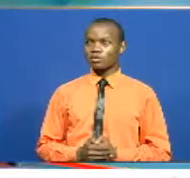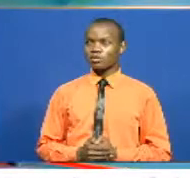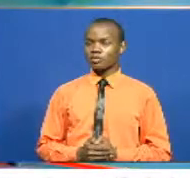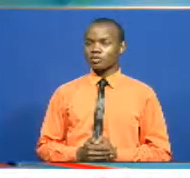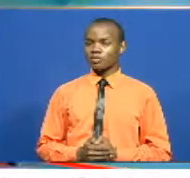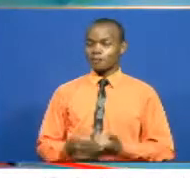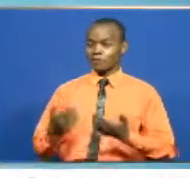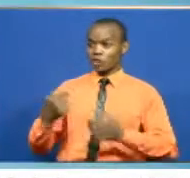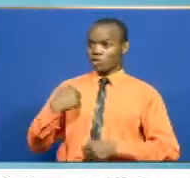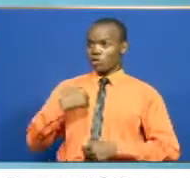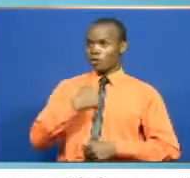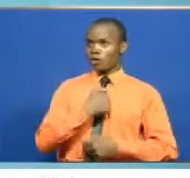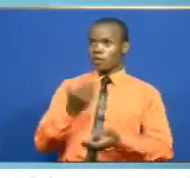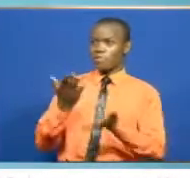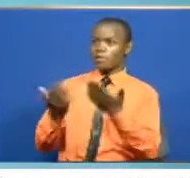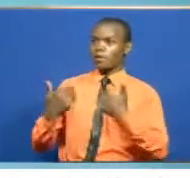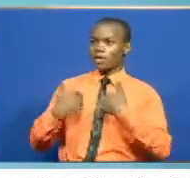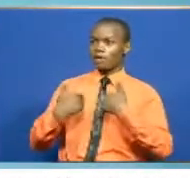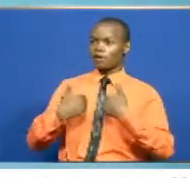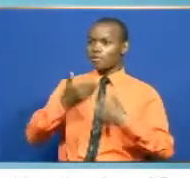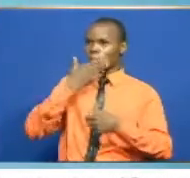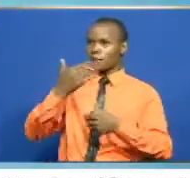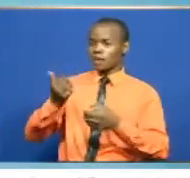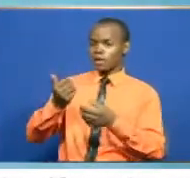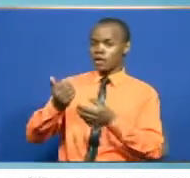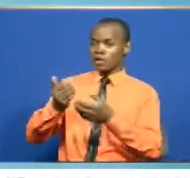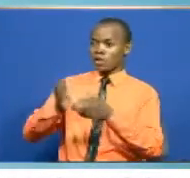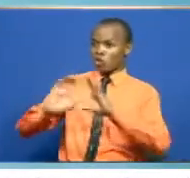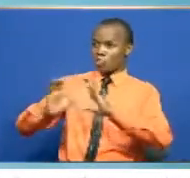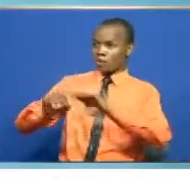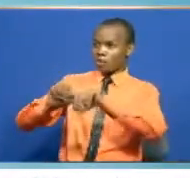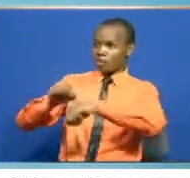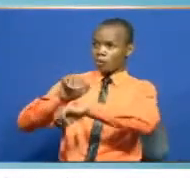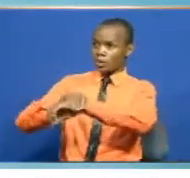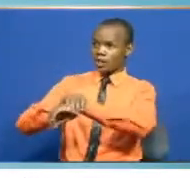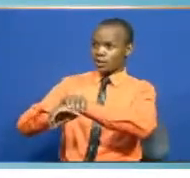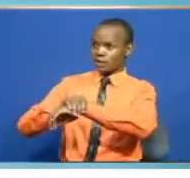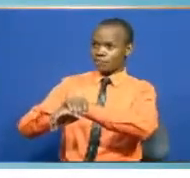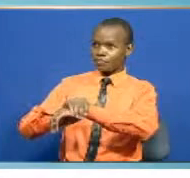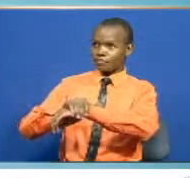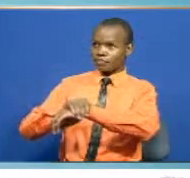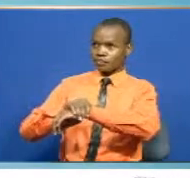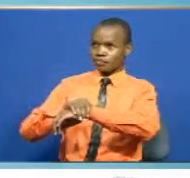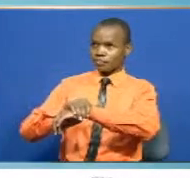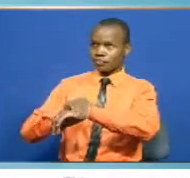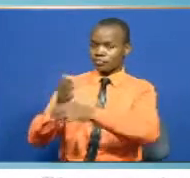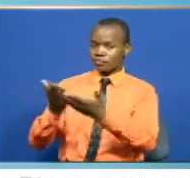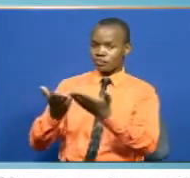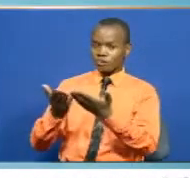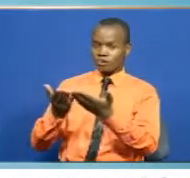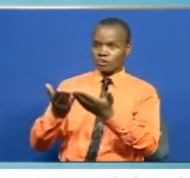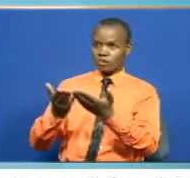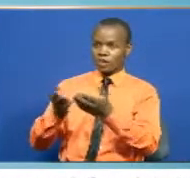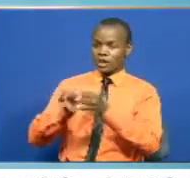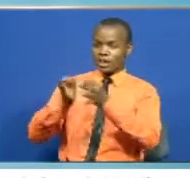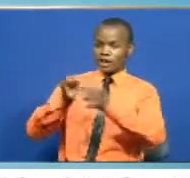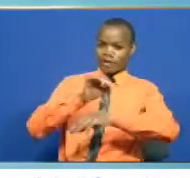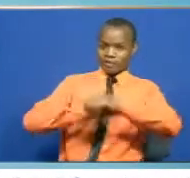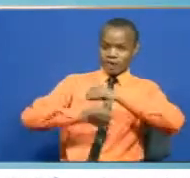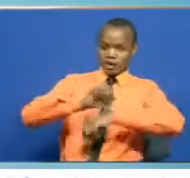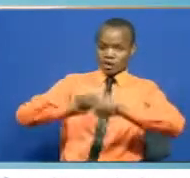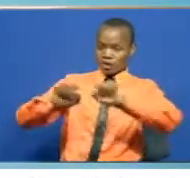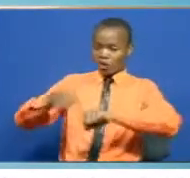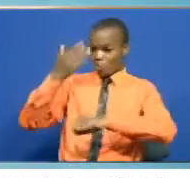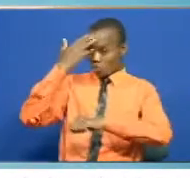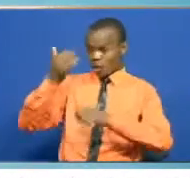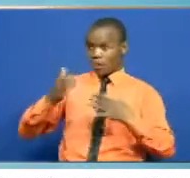person, you know, you want to have the best competition that you can find, you know. And for us to be able to actually do that, because most people